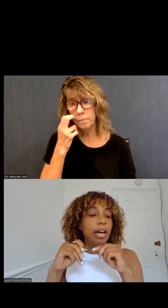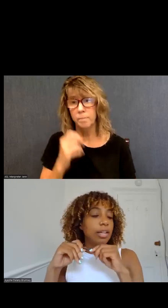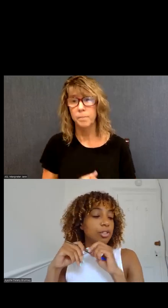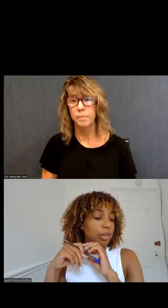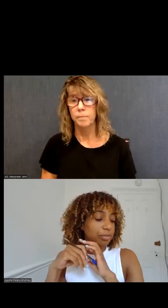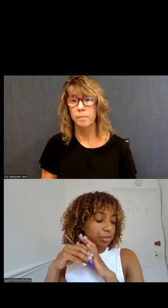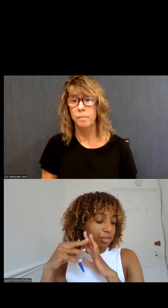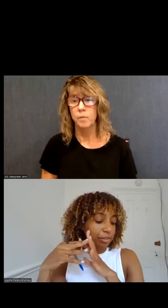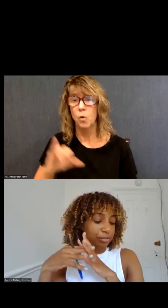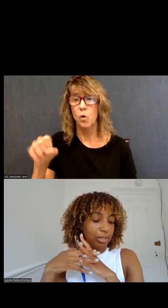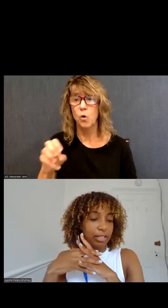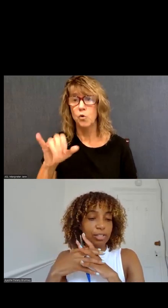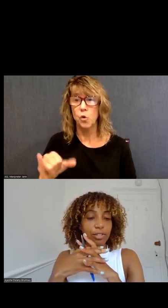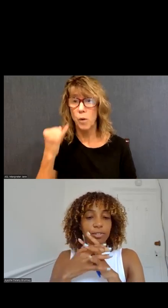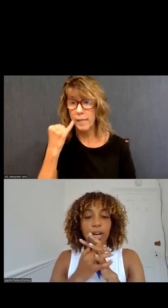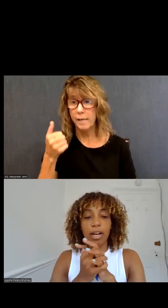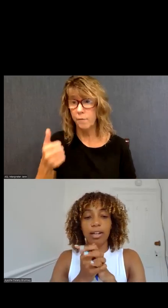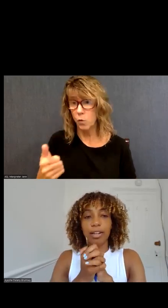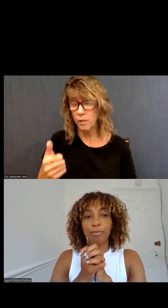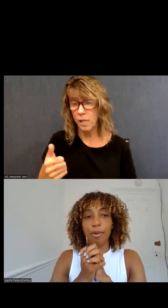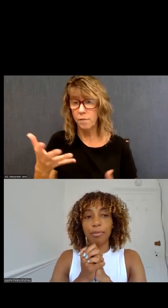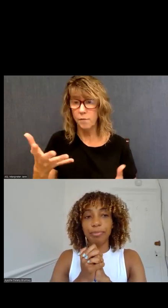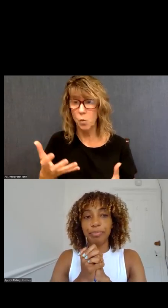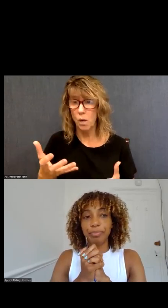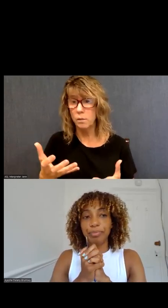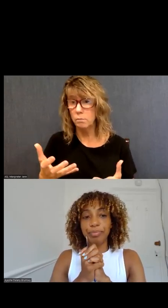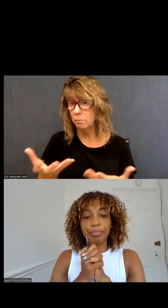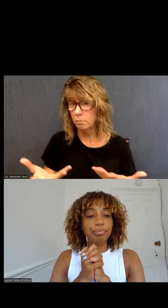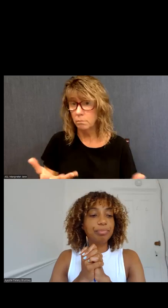otherwise, Joy, if you yourself would like to come forward.